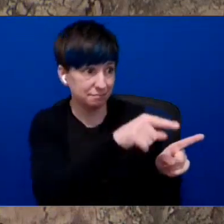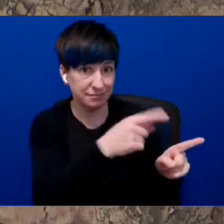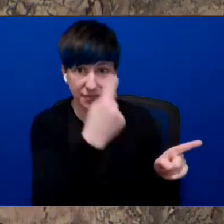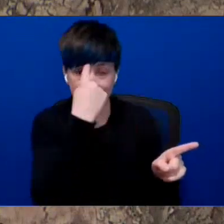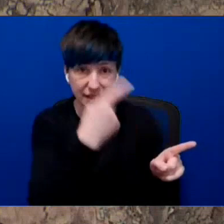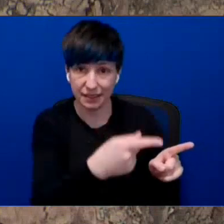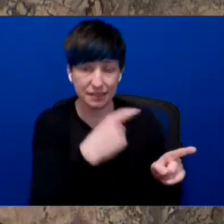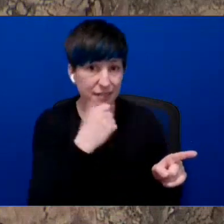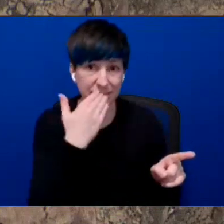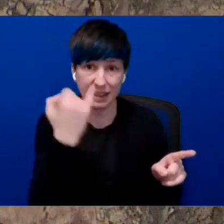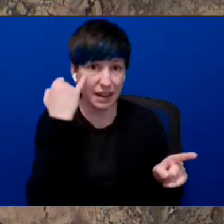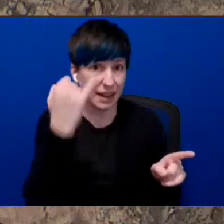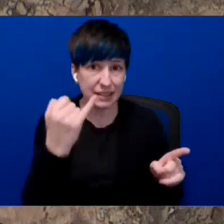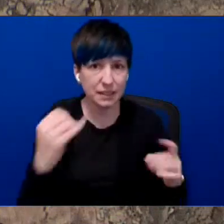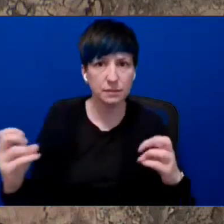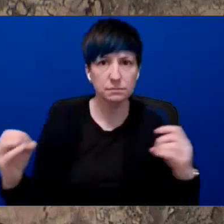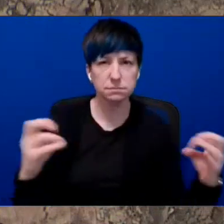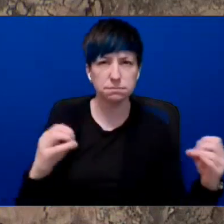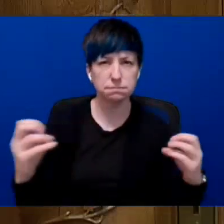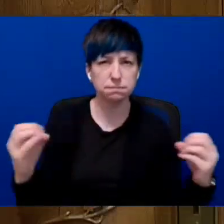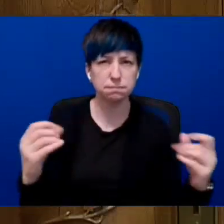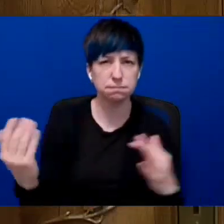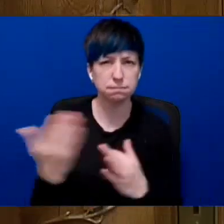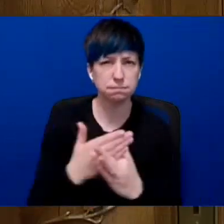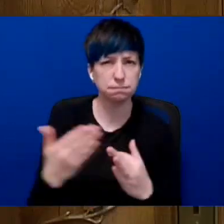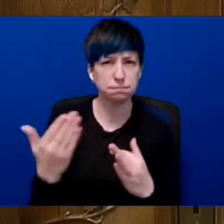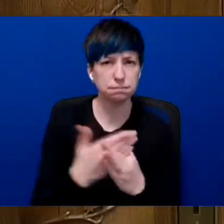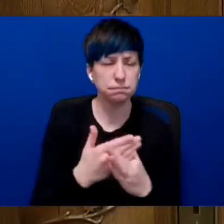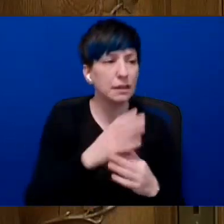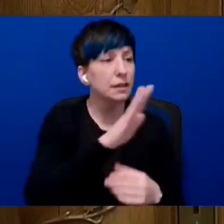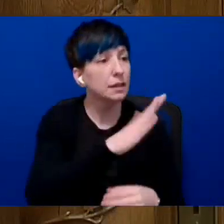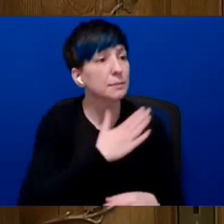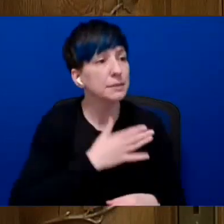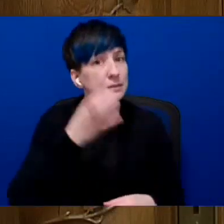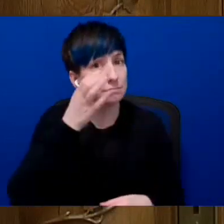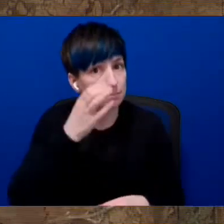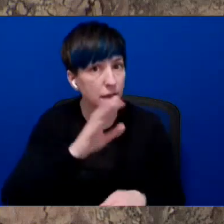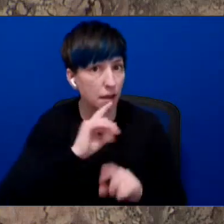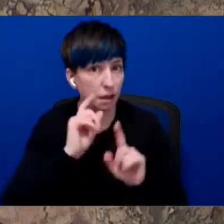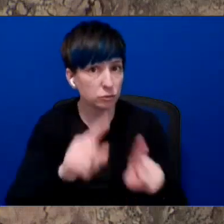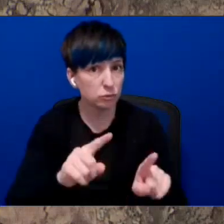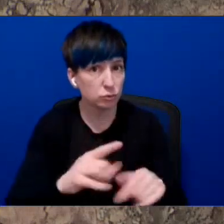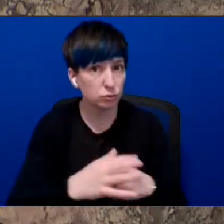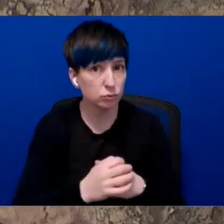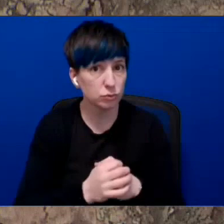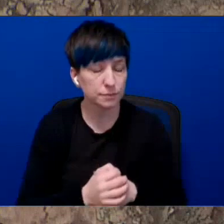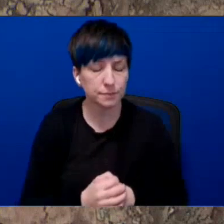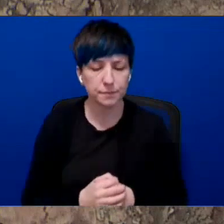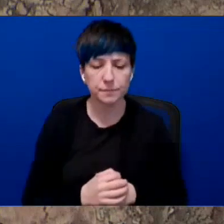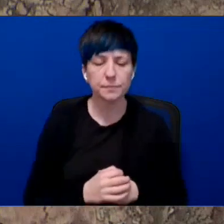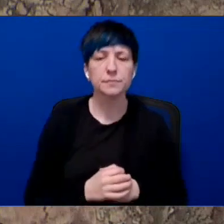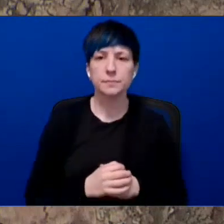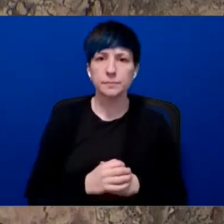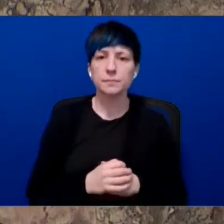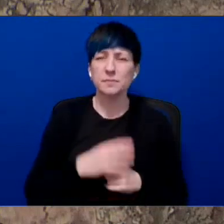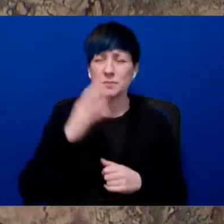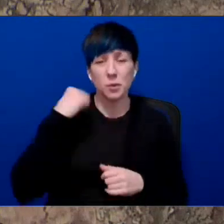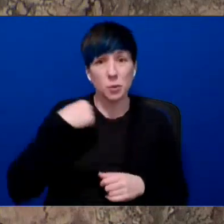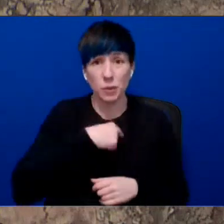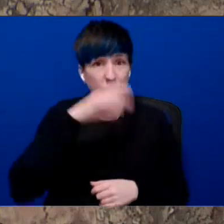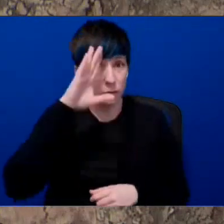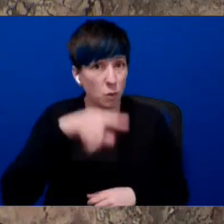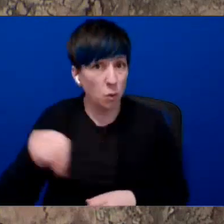do. Members, let Speaker, the Minister finish her answer, please. Mr. Speaker, we know that people are struggling right now, and that's why the BC